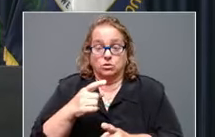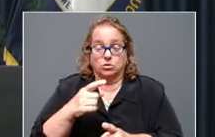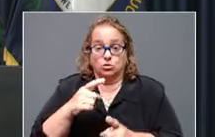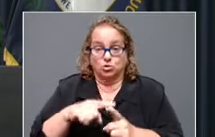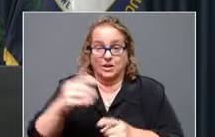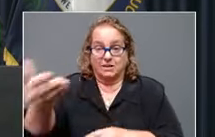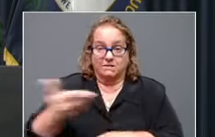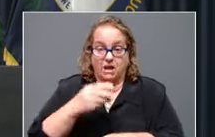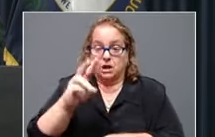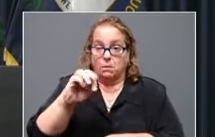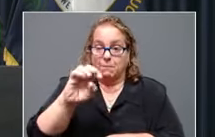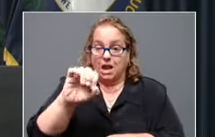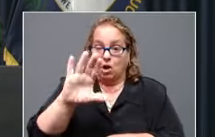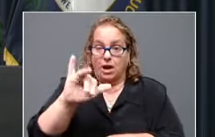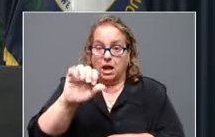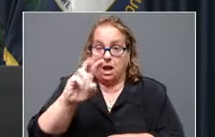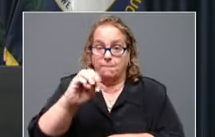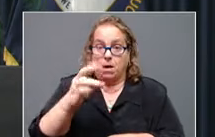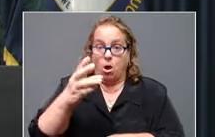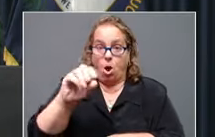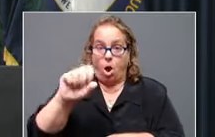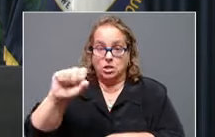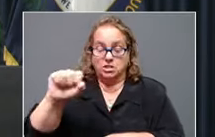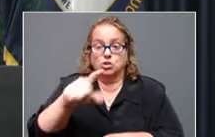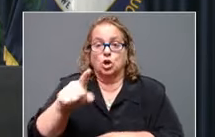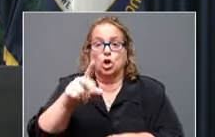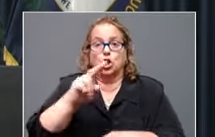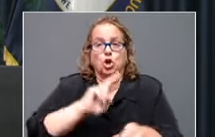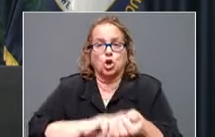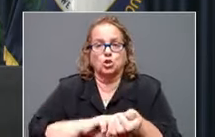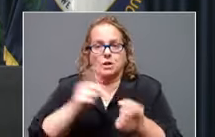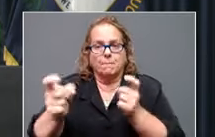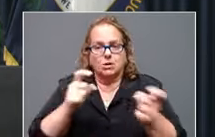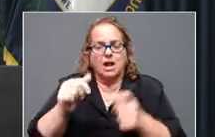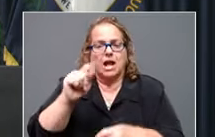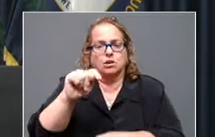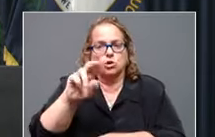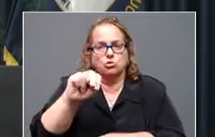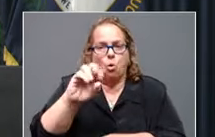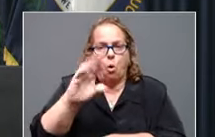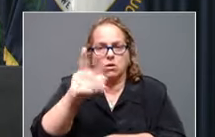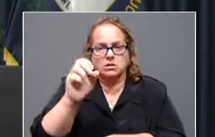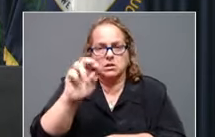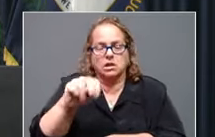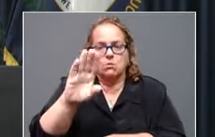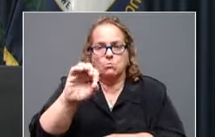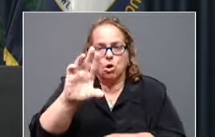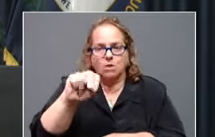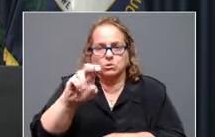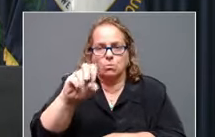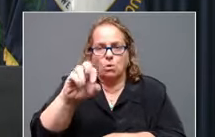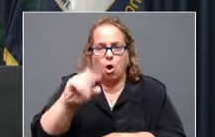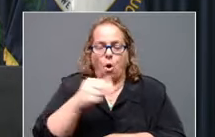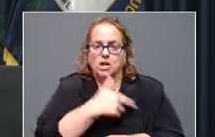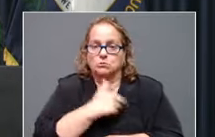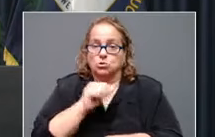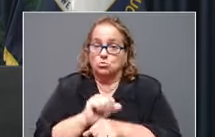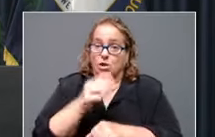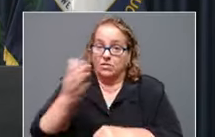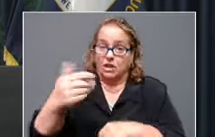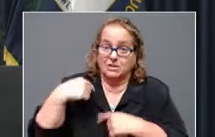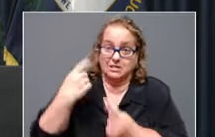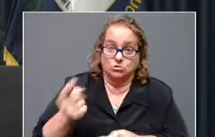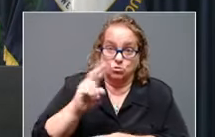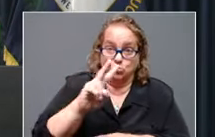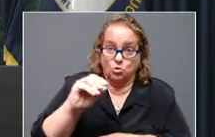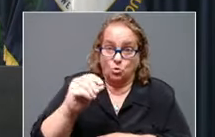currently manages a 48-bed unit, which is staffed by 120 employees. And Miriam was one of the first individuals